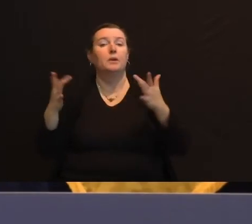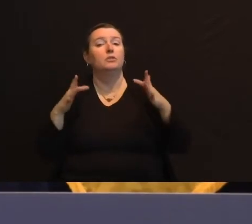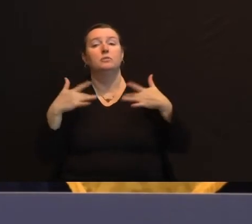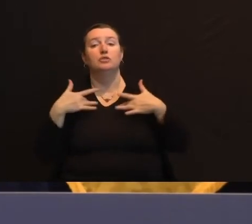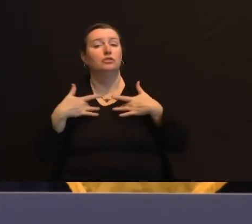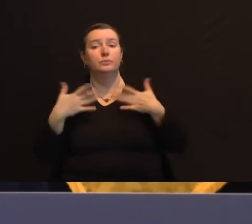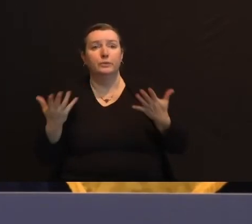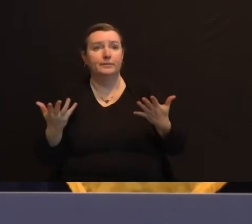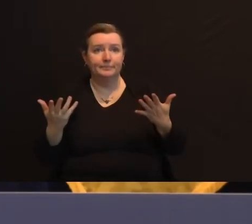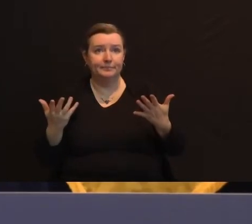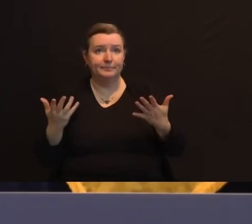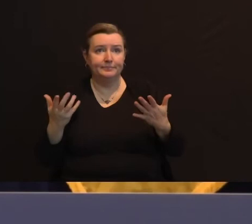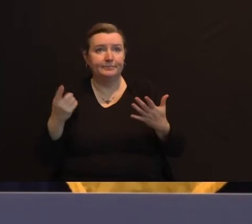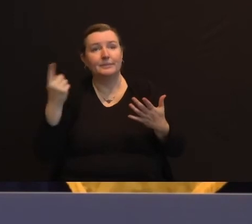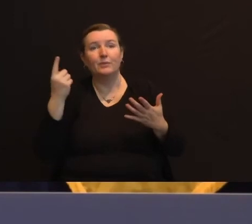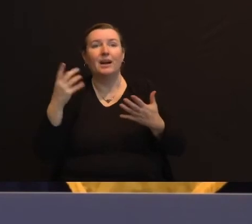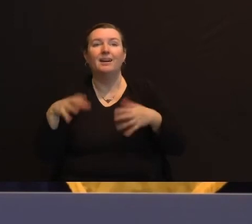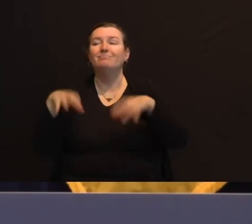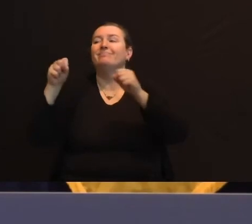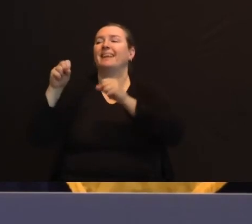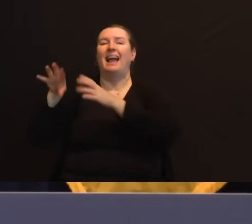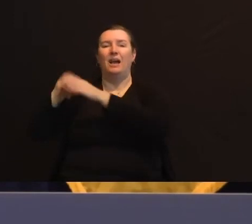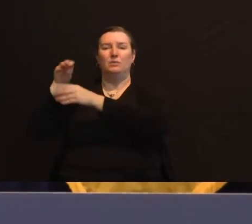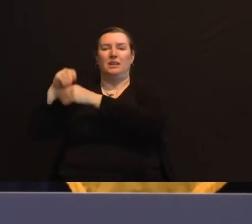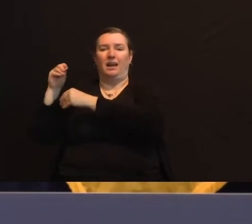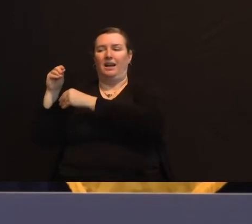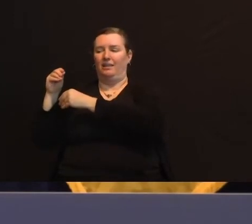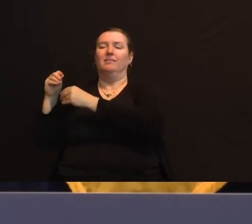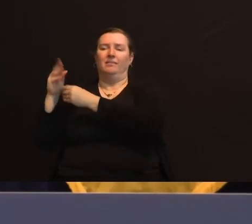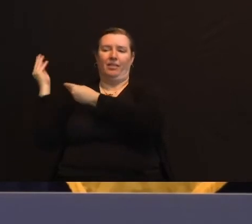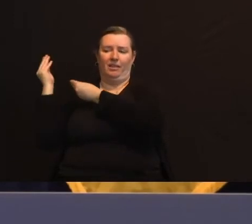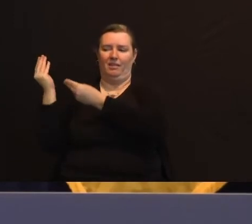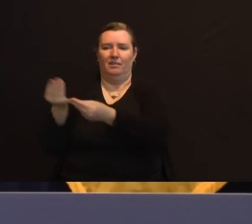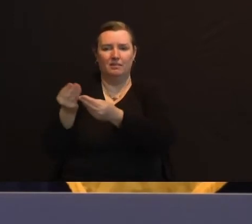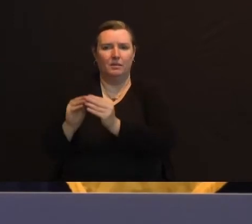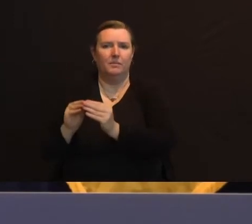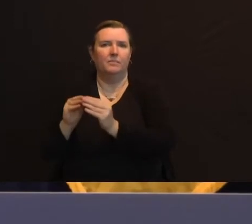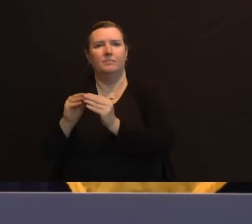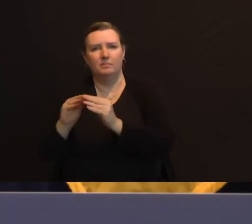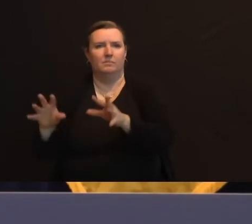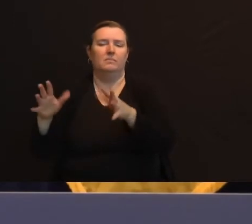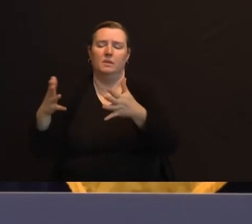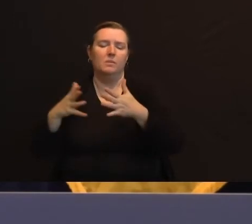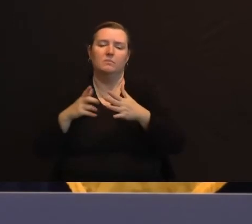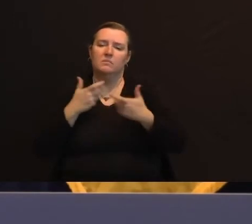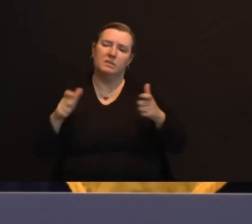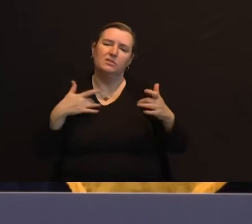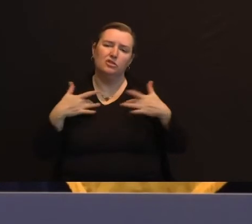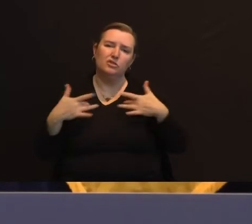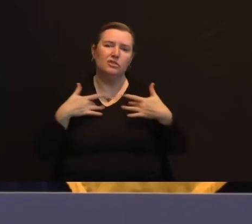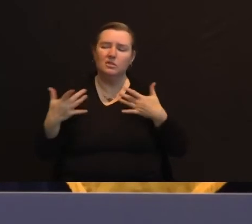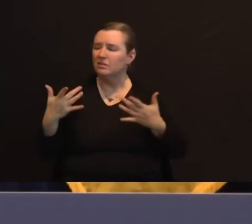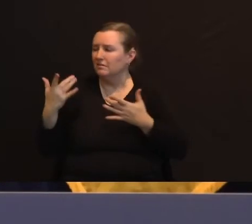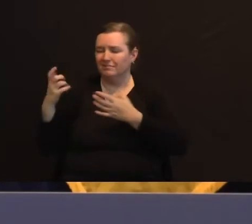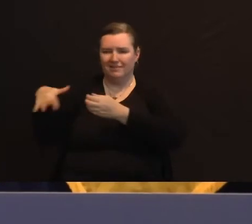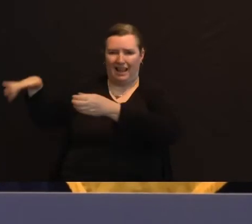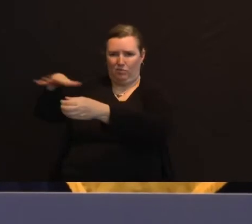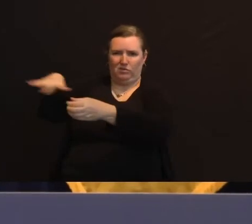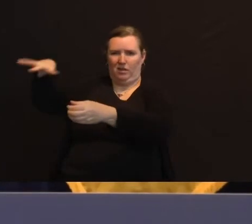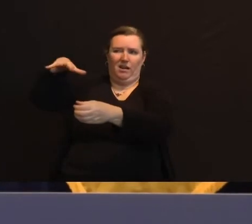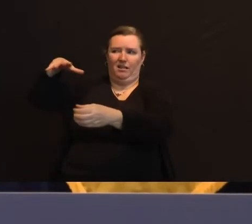outside and brings it into the school. And that is a bigger concern, frankly, because you're on your own out there. I'll get to retail in a